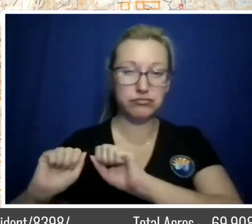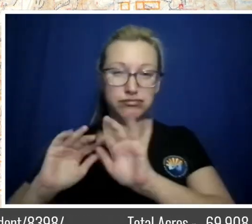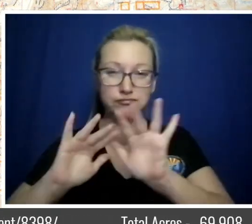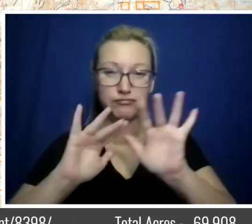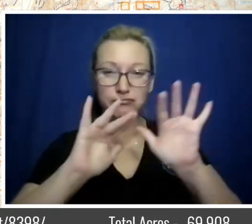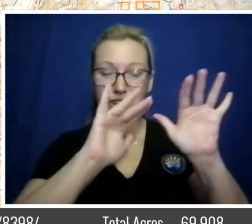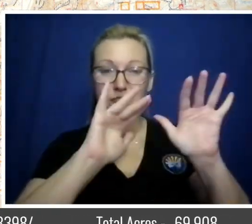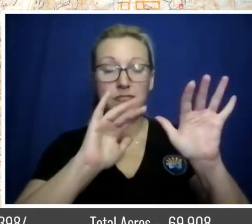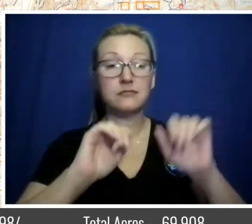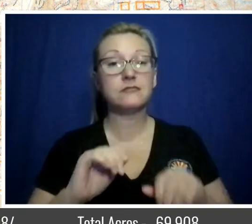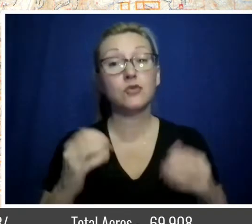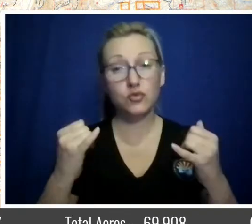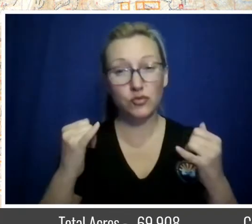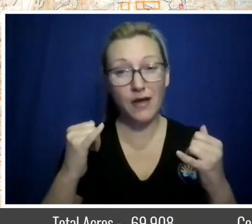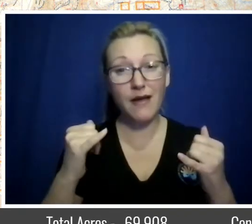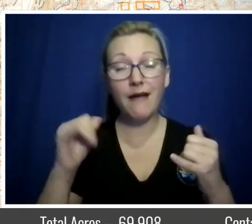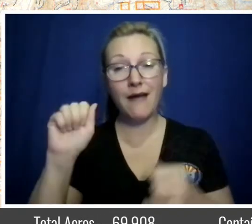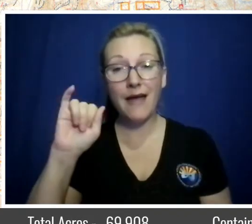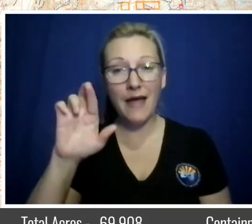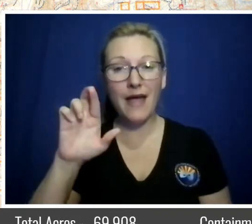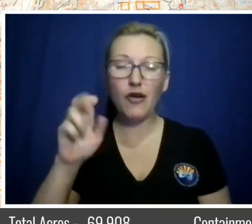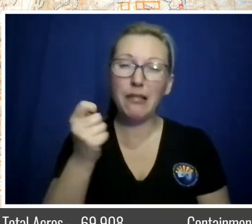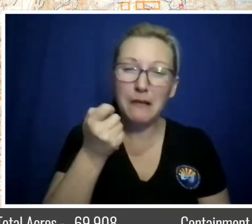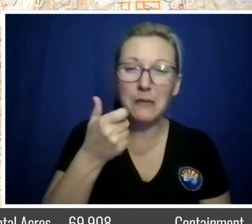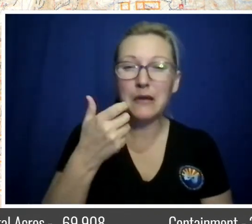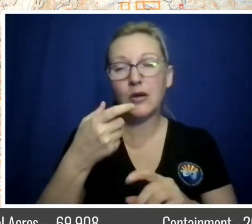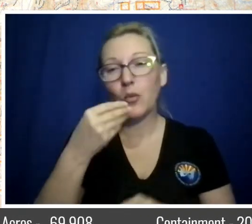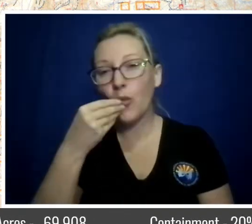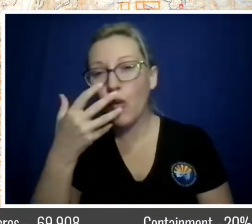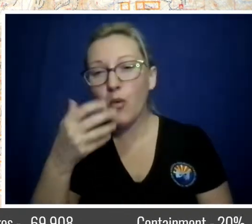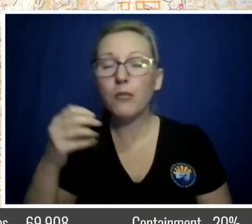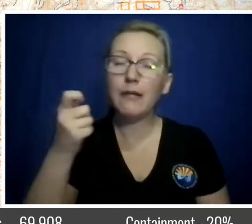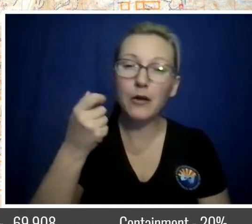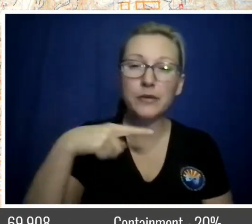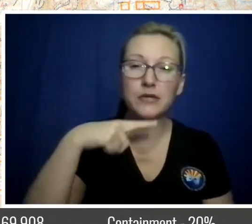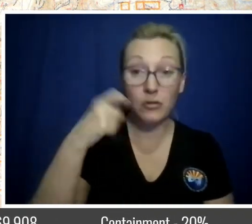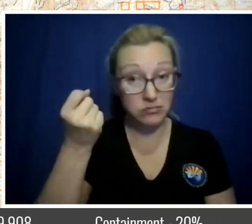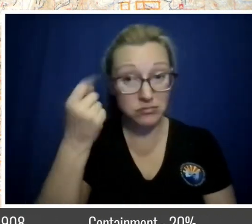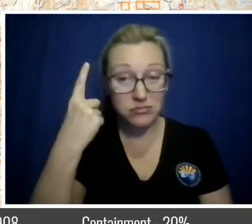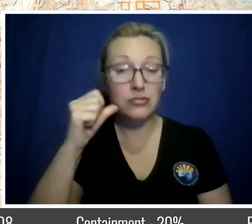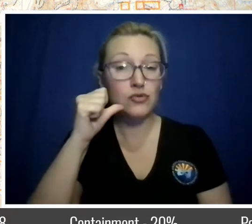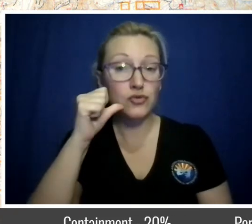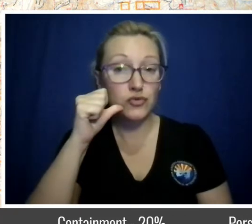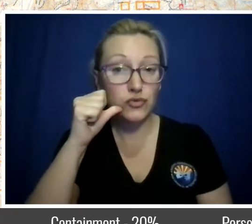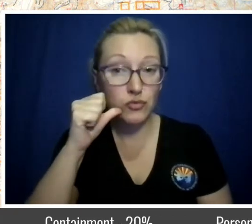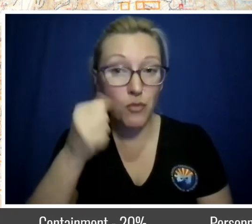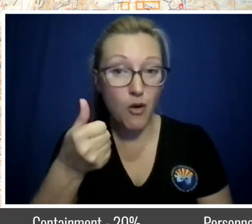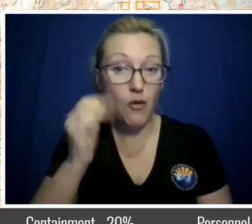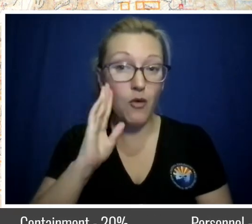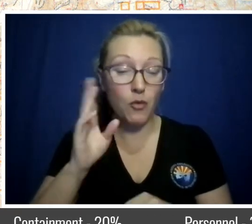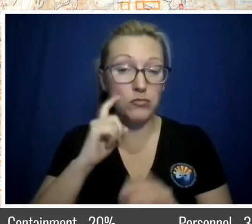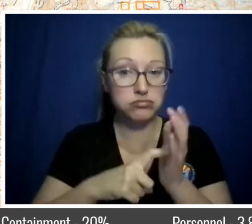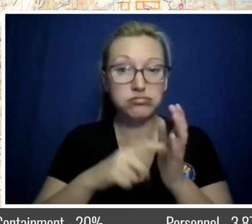bit drier air today. Starting tomorrow, though, in advance of a new weather system coming in, the winds are